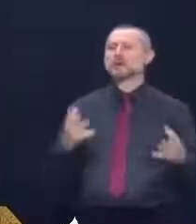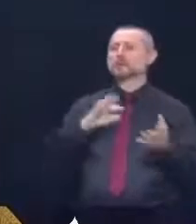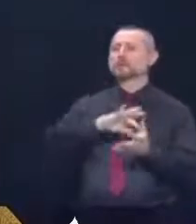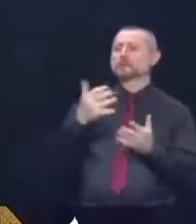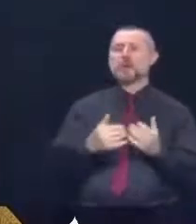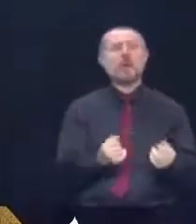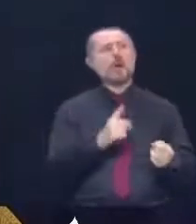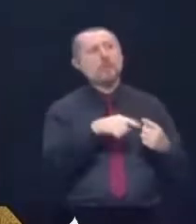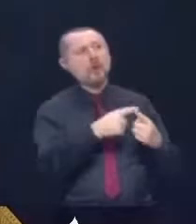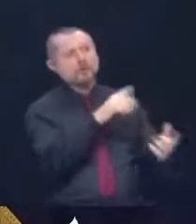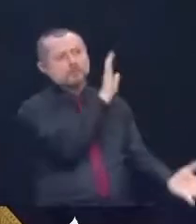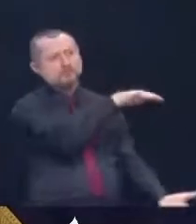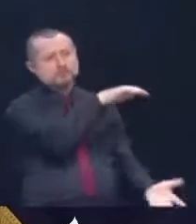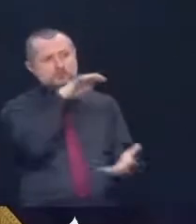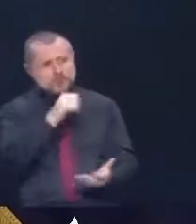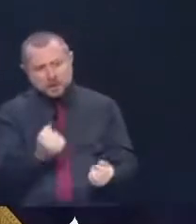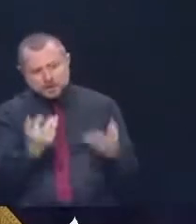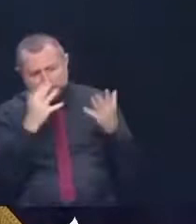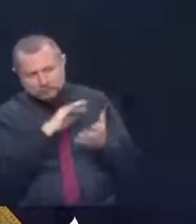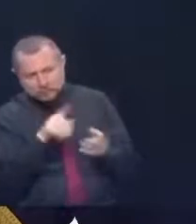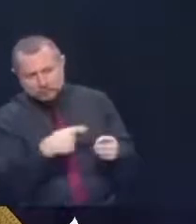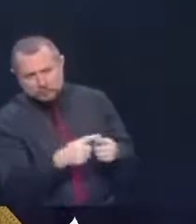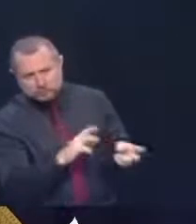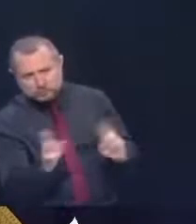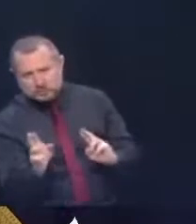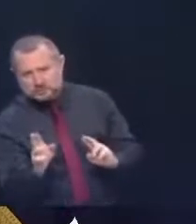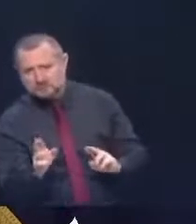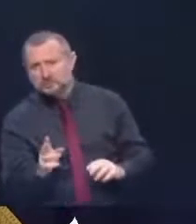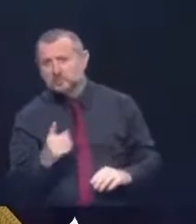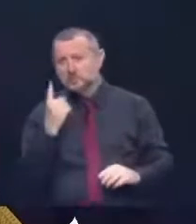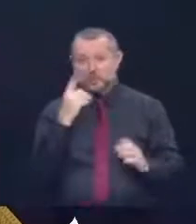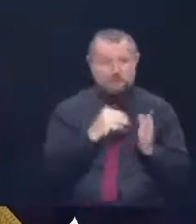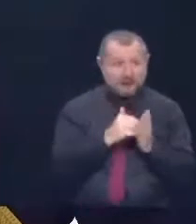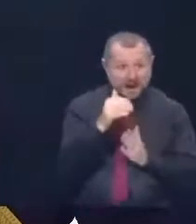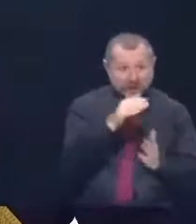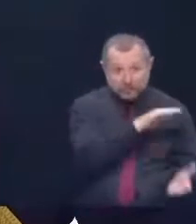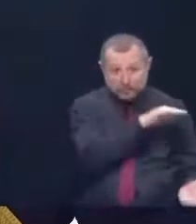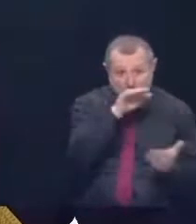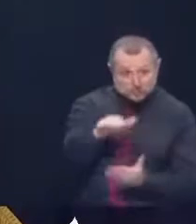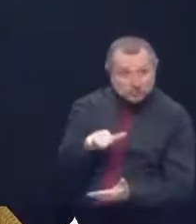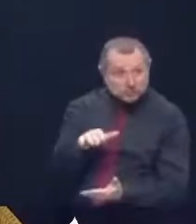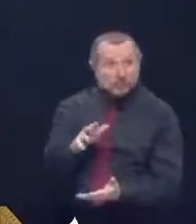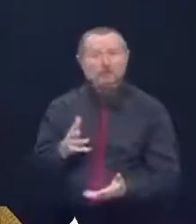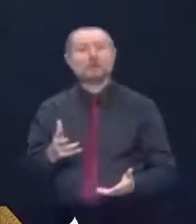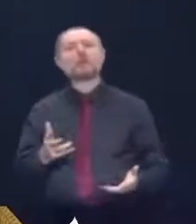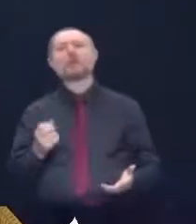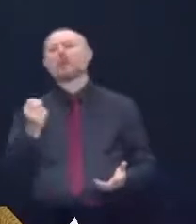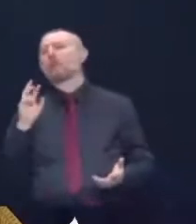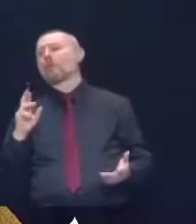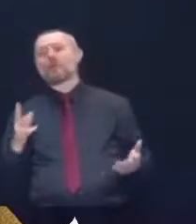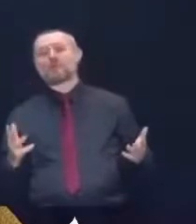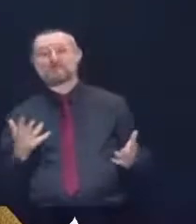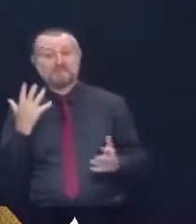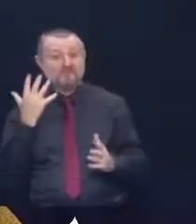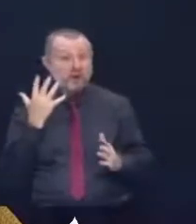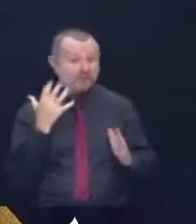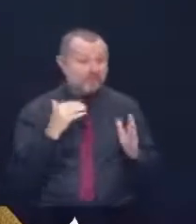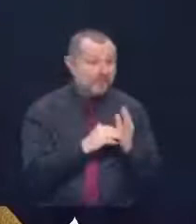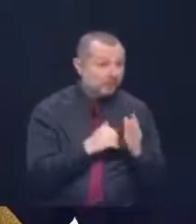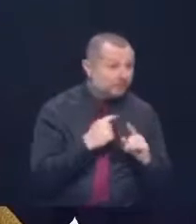know. Are you going to be getting 1 million doses a month? Are you getting 500,000 doses per